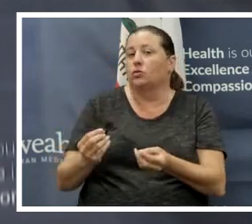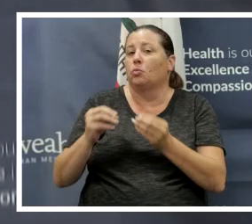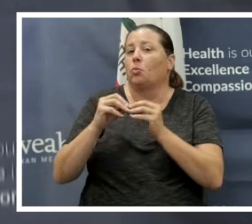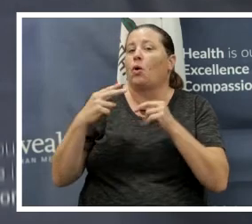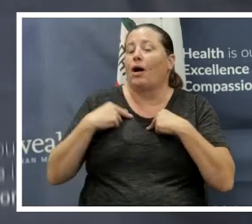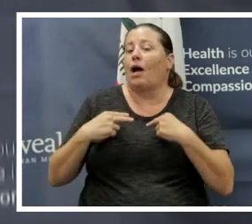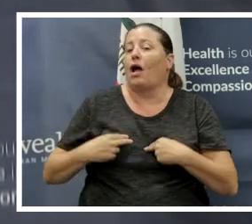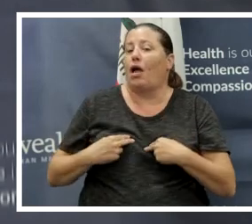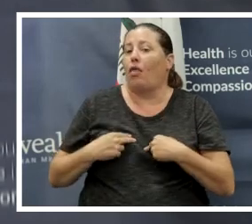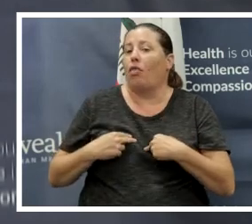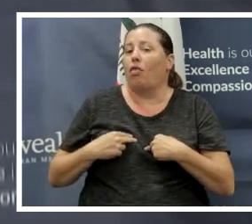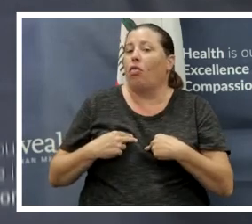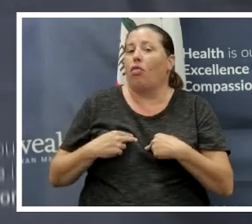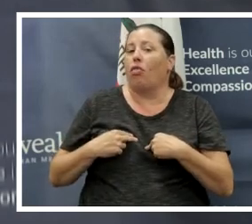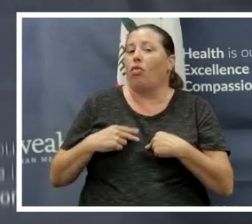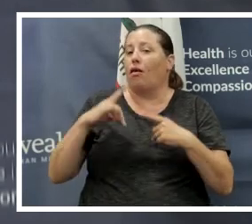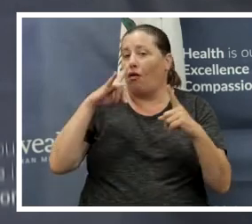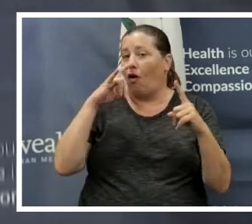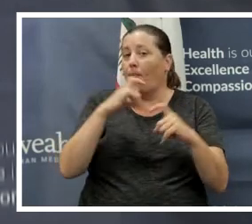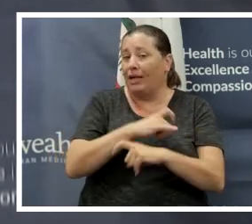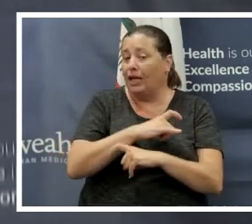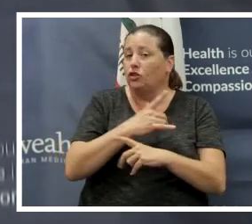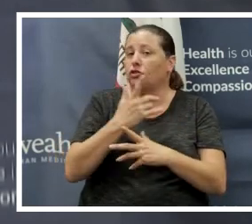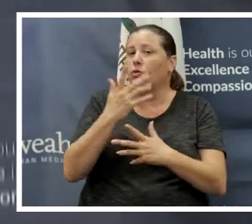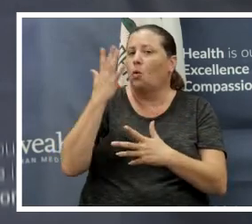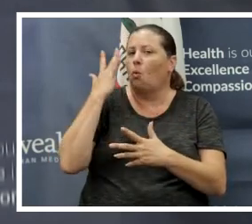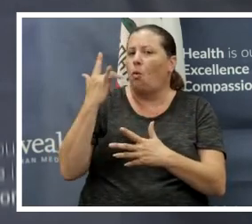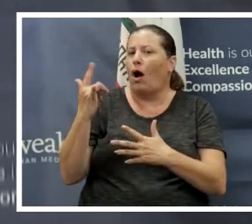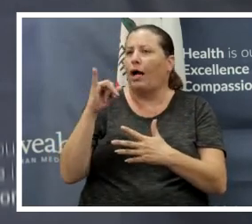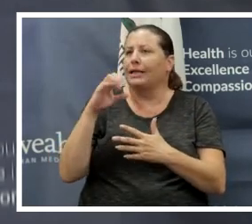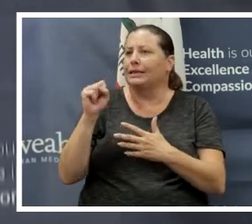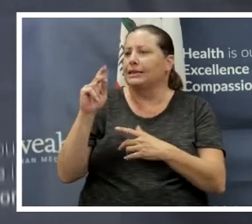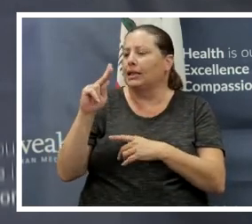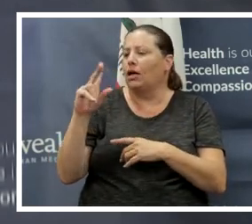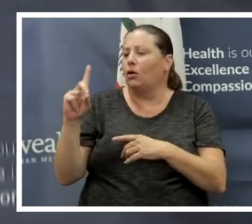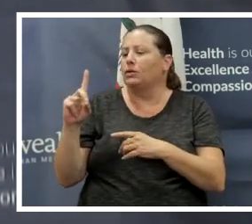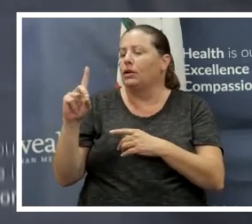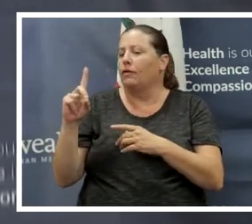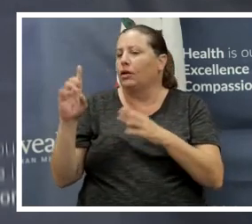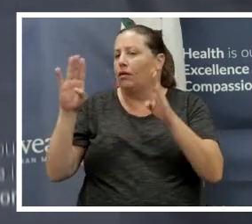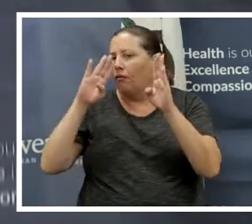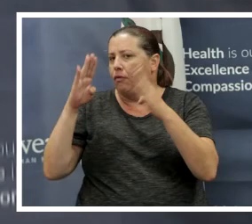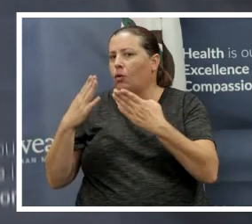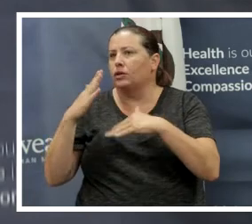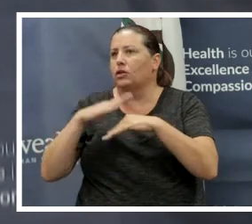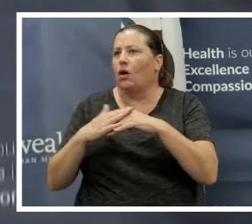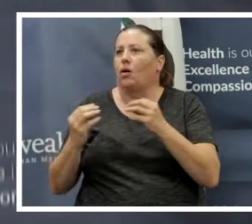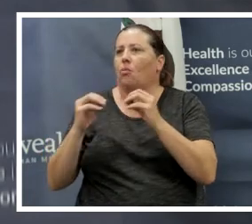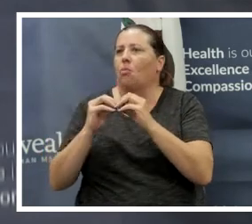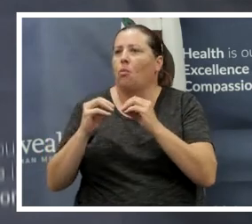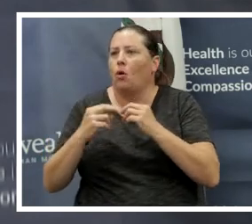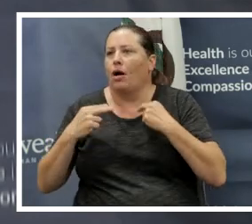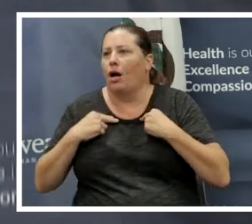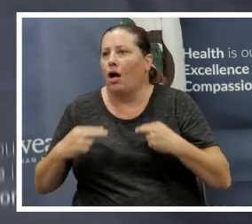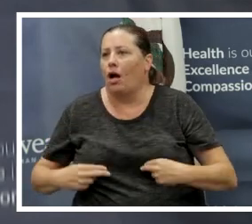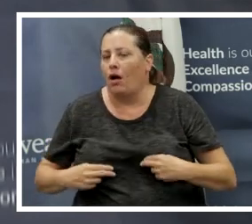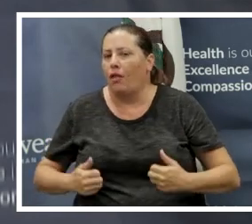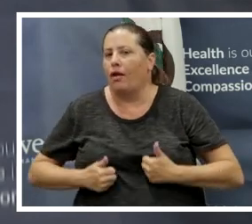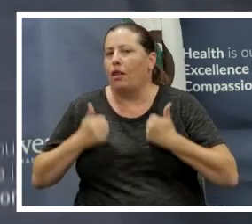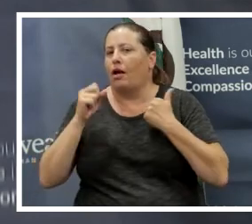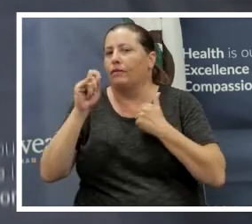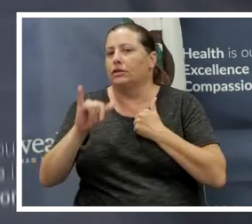mentioned. So why isn't more focus on healthy, why isn't Kaweah Delta focusing more on healthy lifestyles and